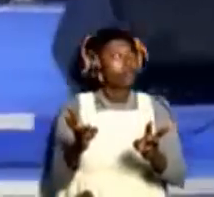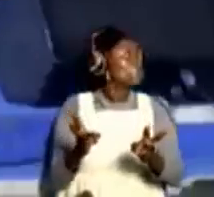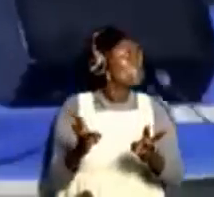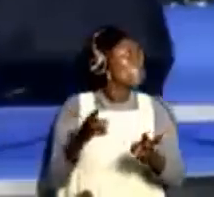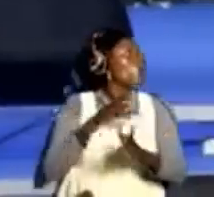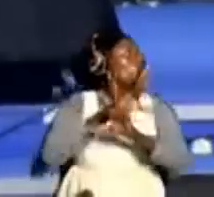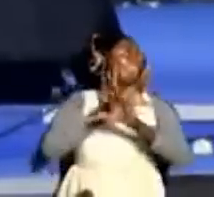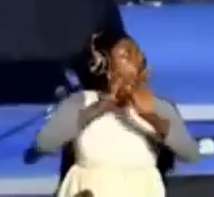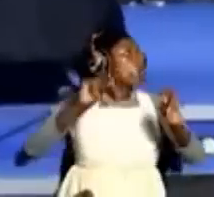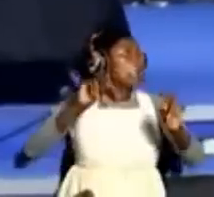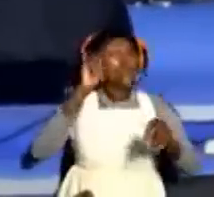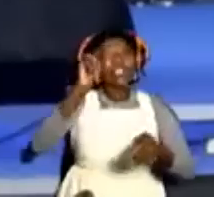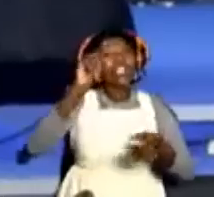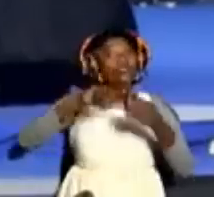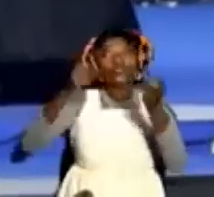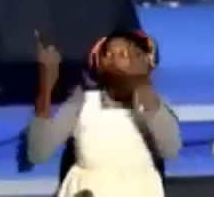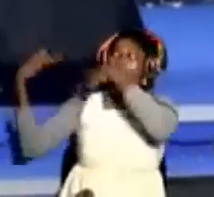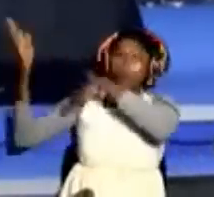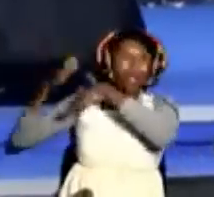there's no need to go back.